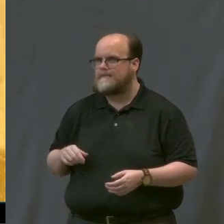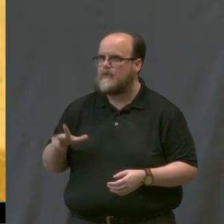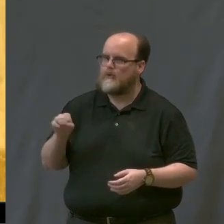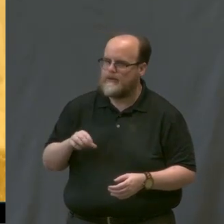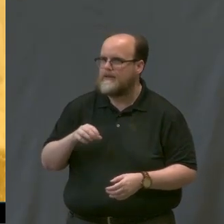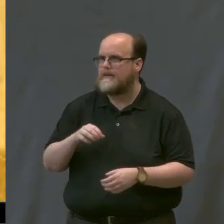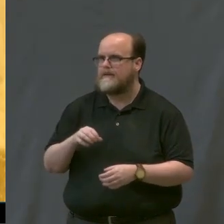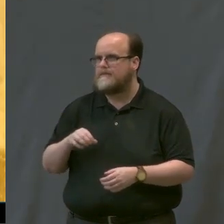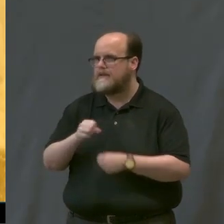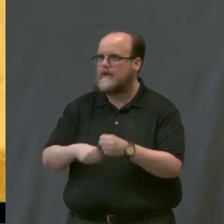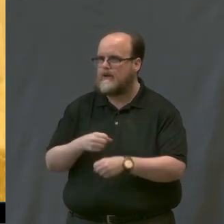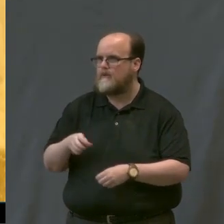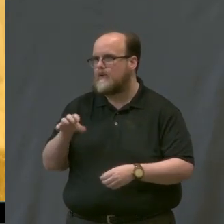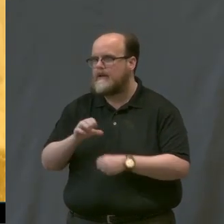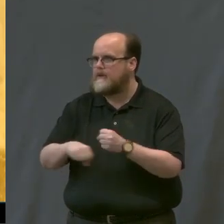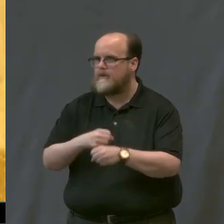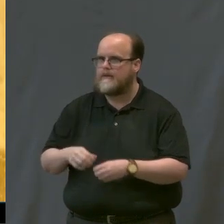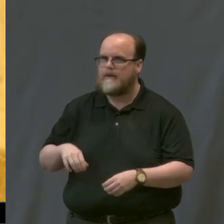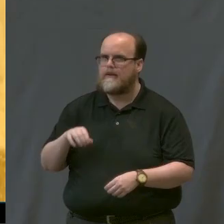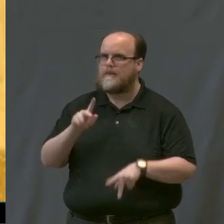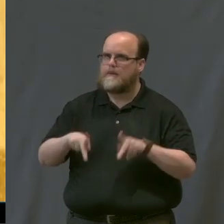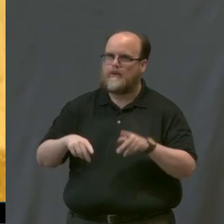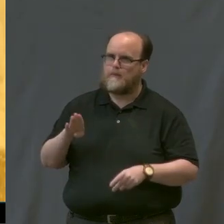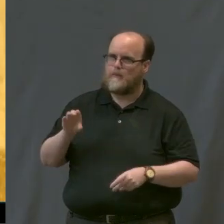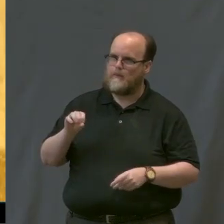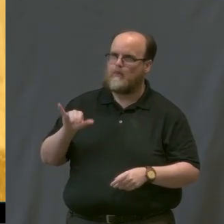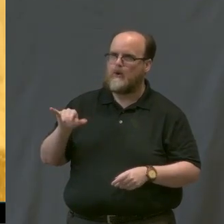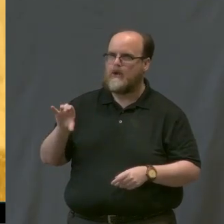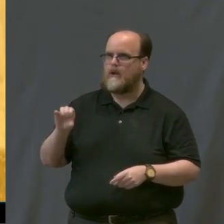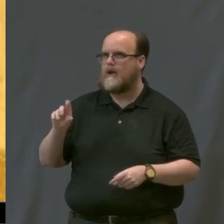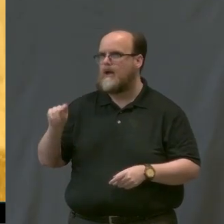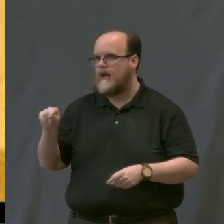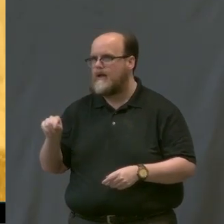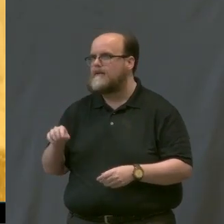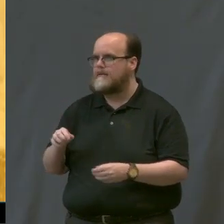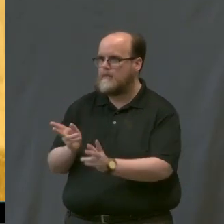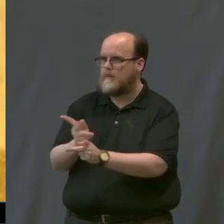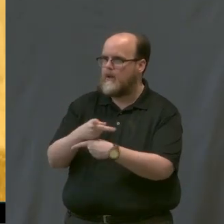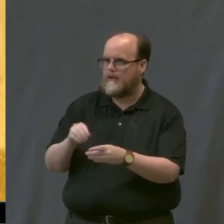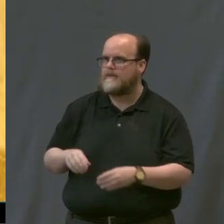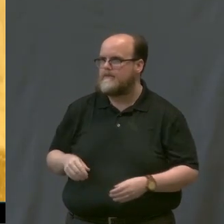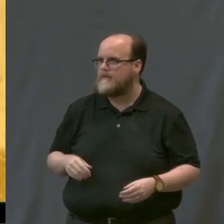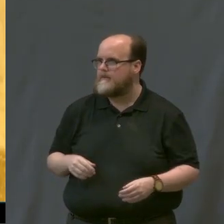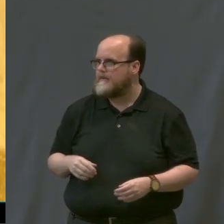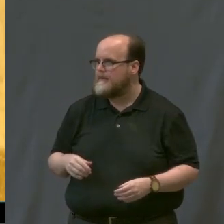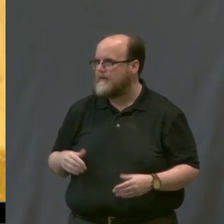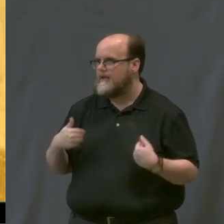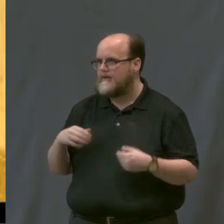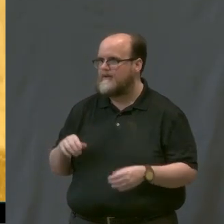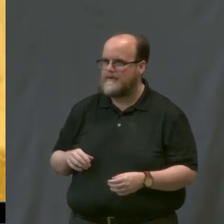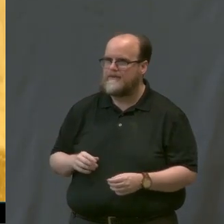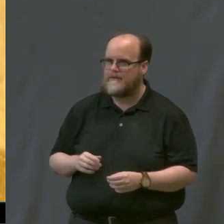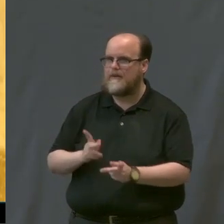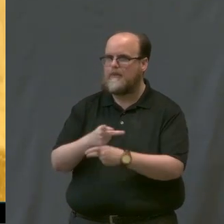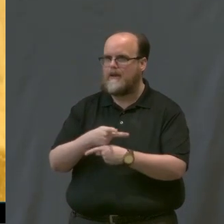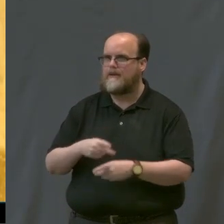products has always been in the news. And there's a product, well,